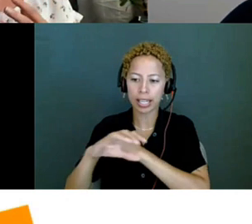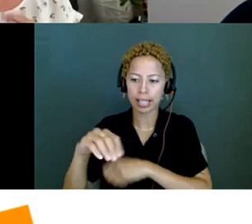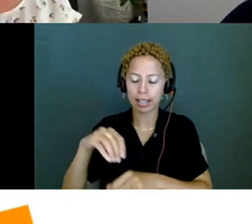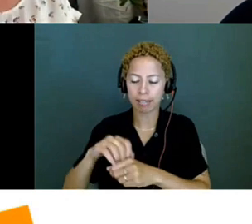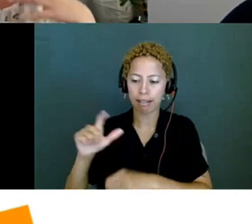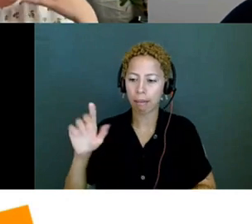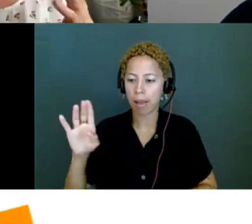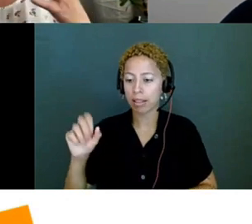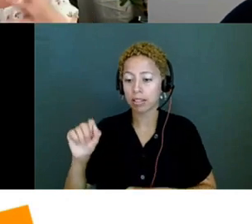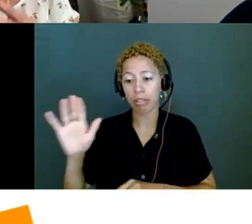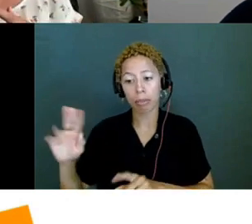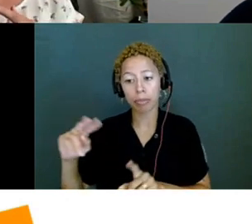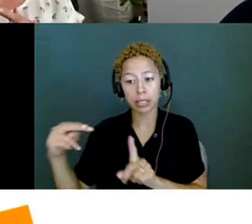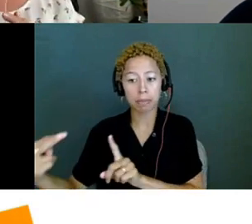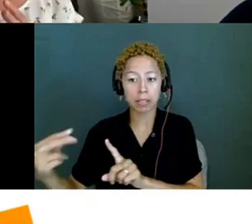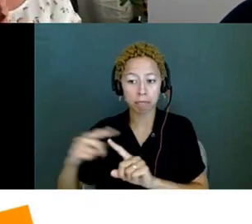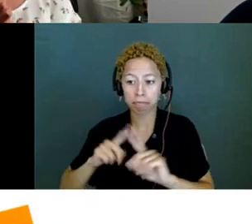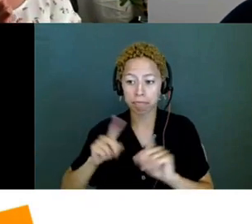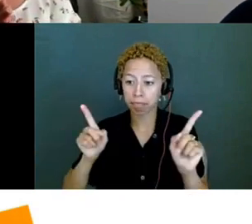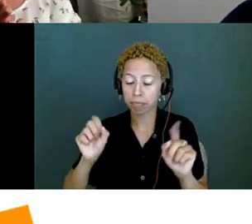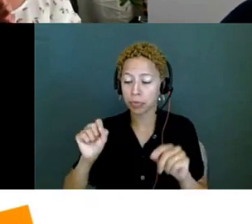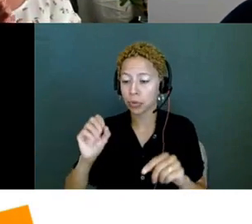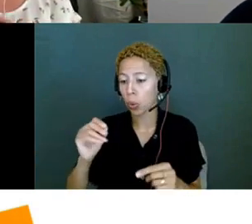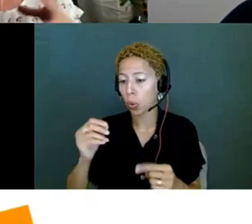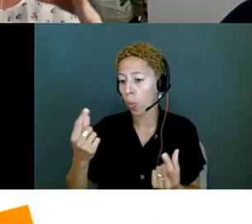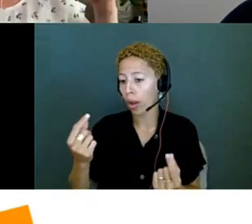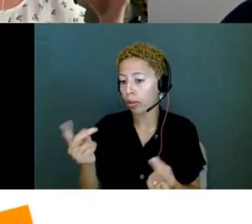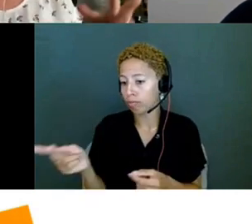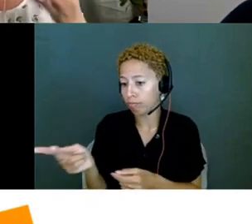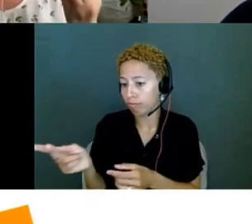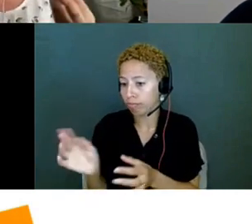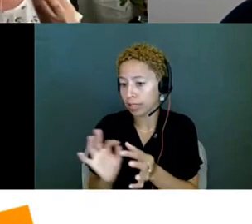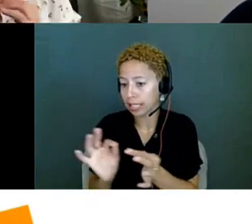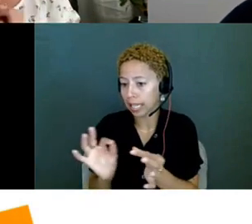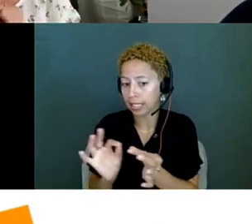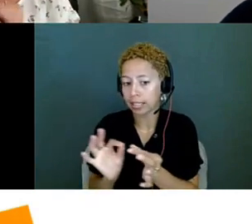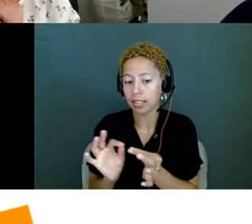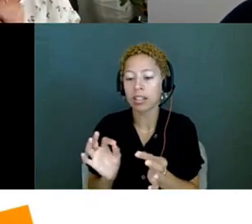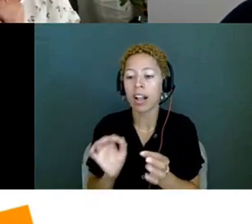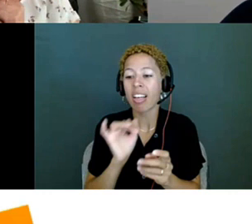as well. So to add to what Jana and Sarah shared today, I think that